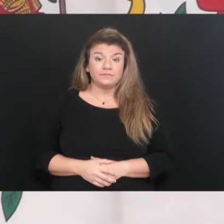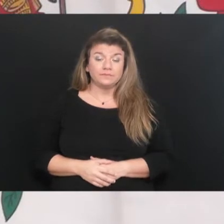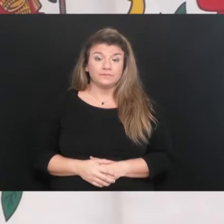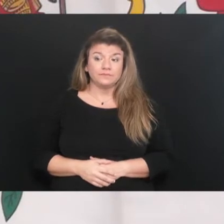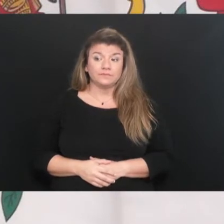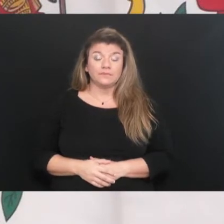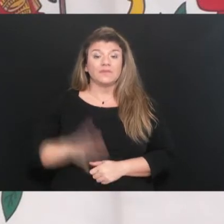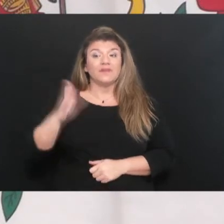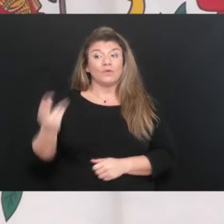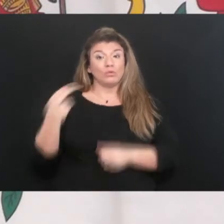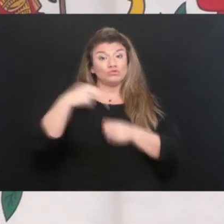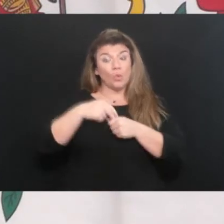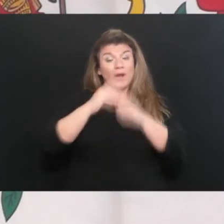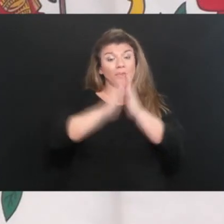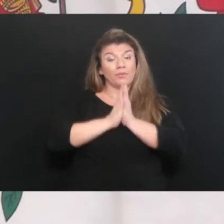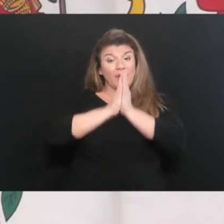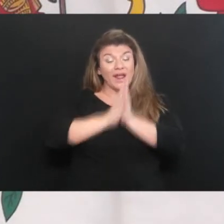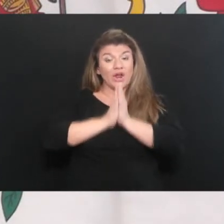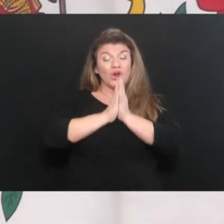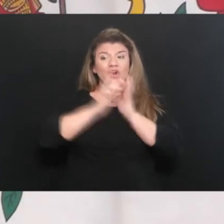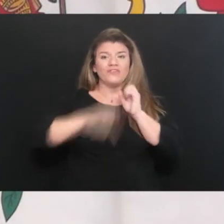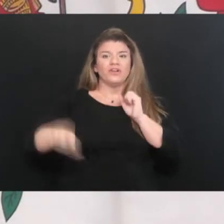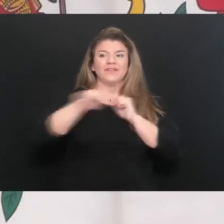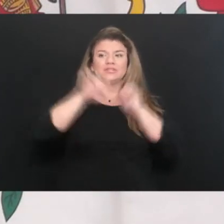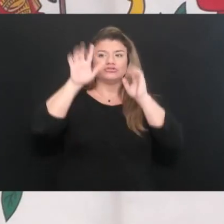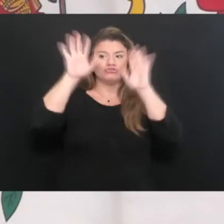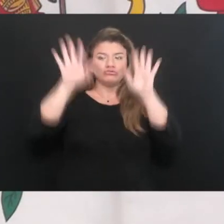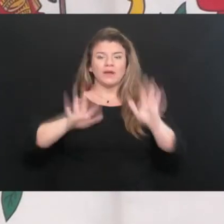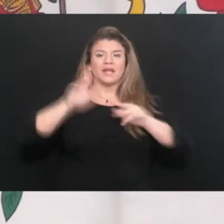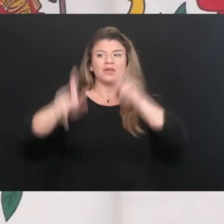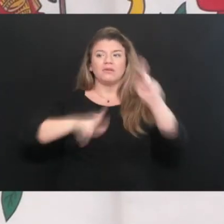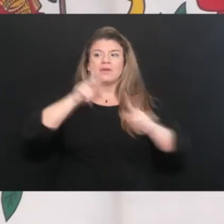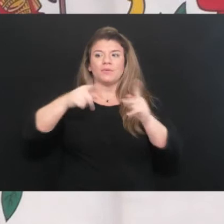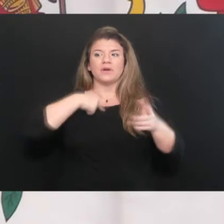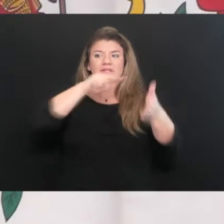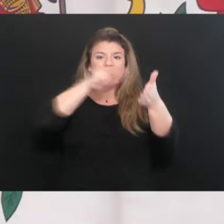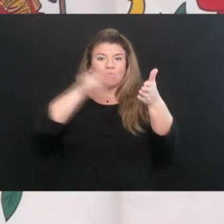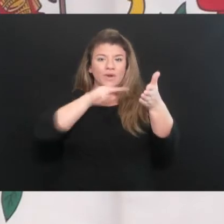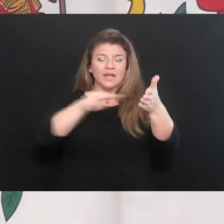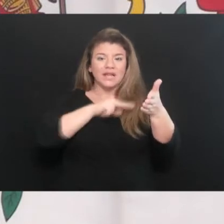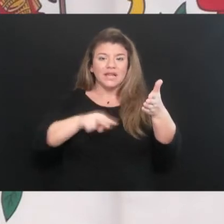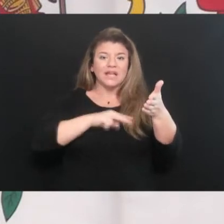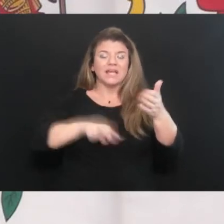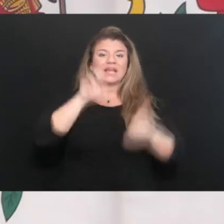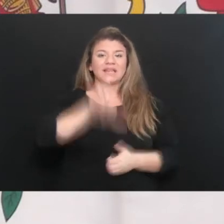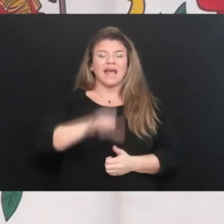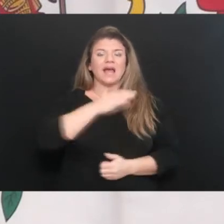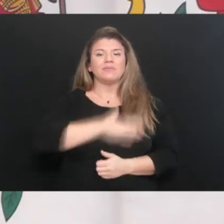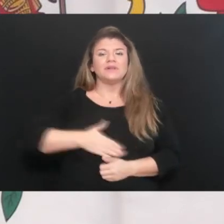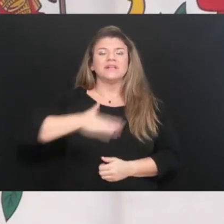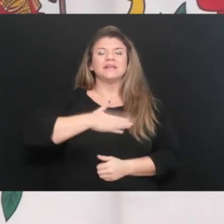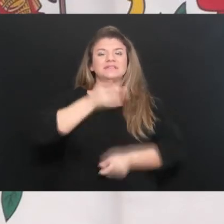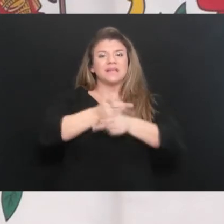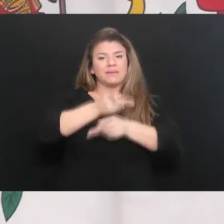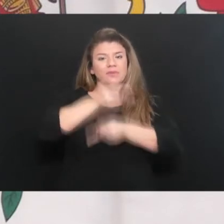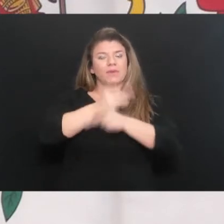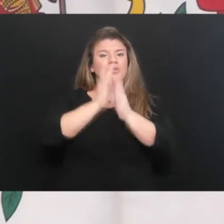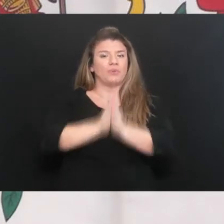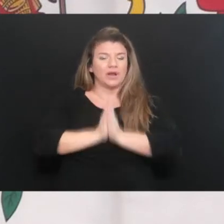if you could join just in prayer for all these great people as I read through this and everything, please keep them in your